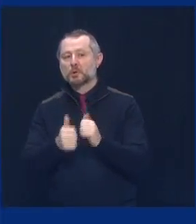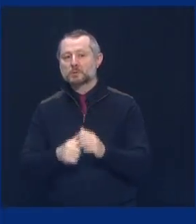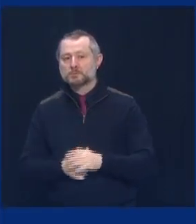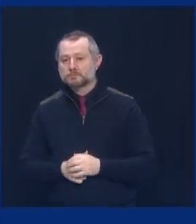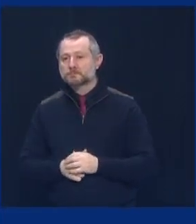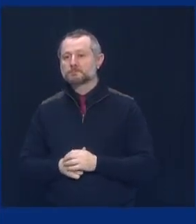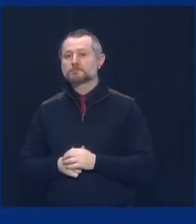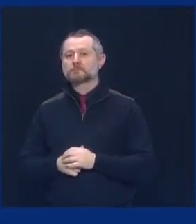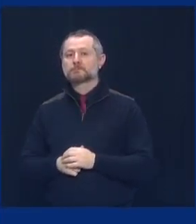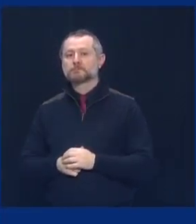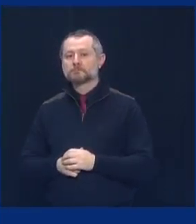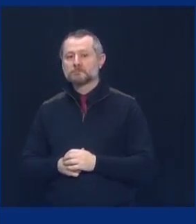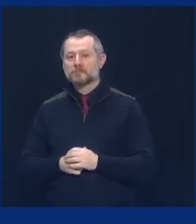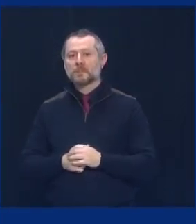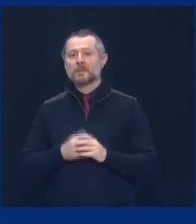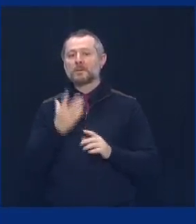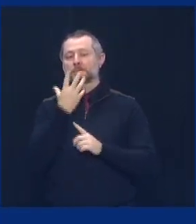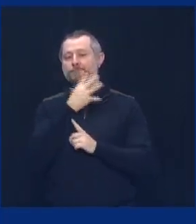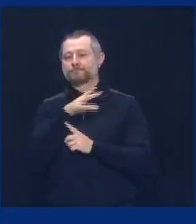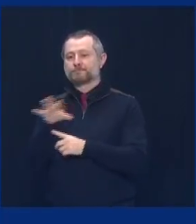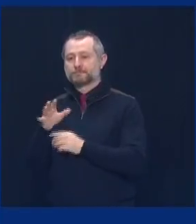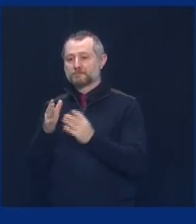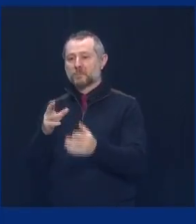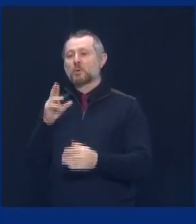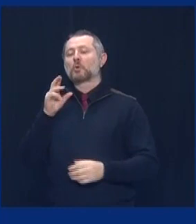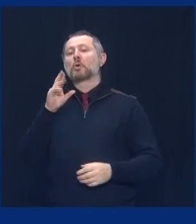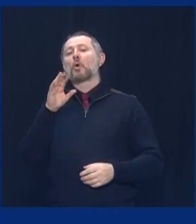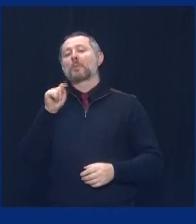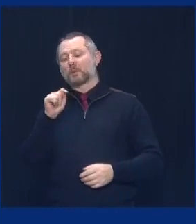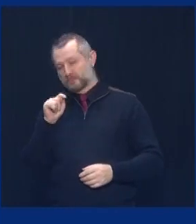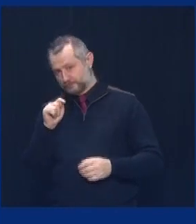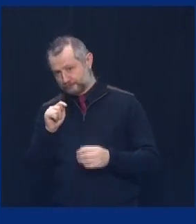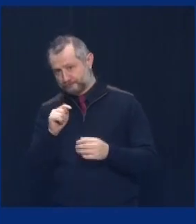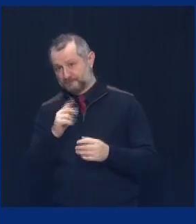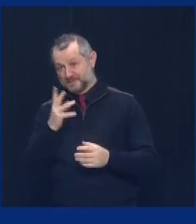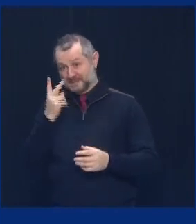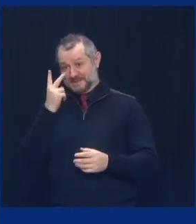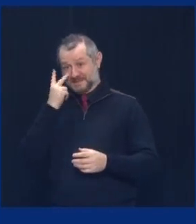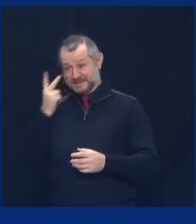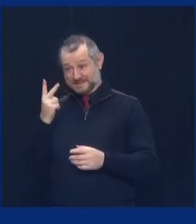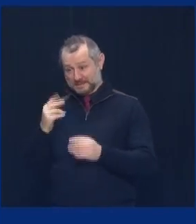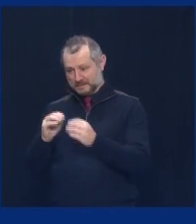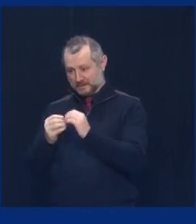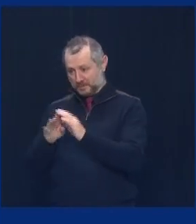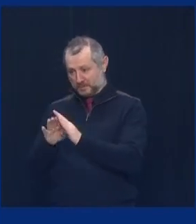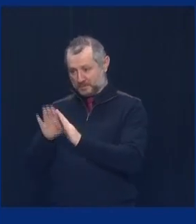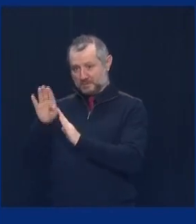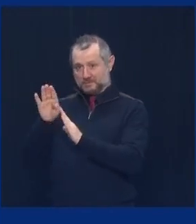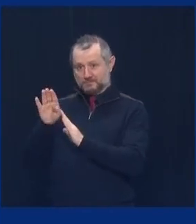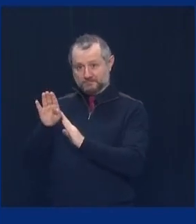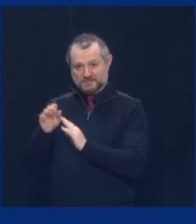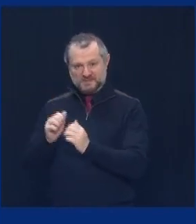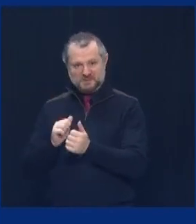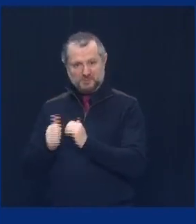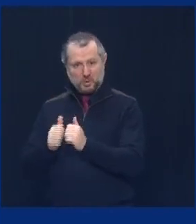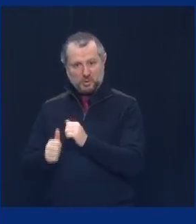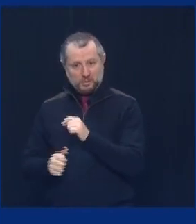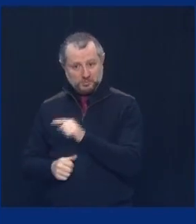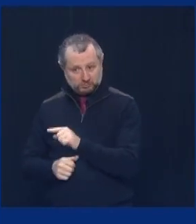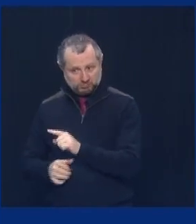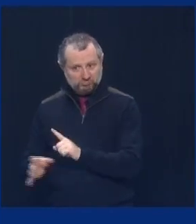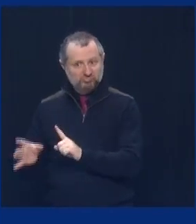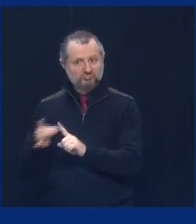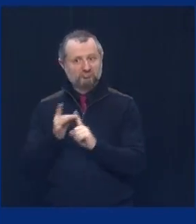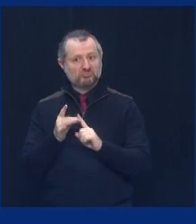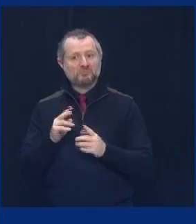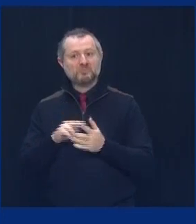there- out, if we look at the clusters, there are increasing clusters related to sports activities, which puts them in the